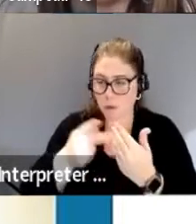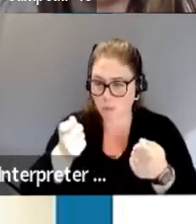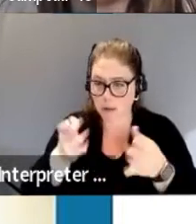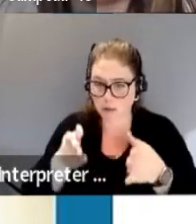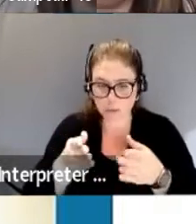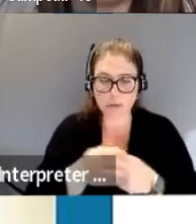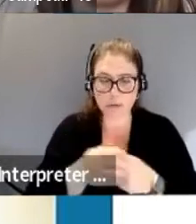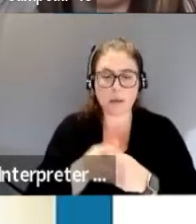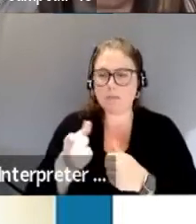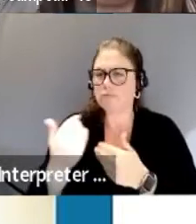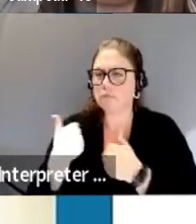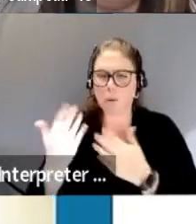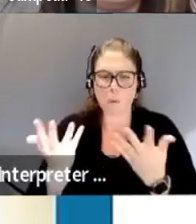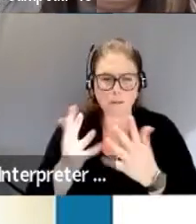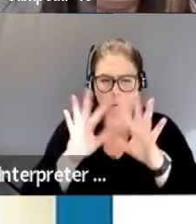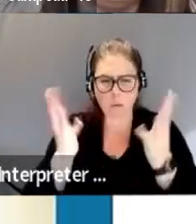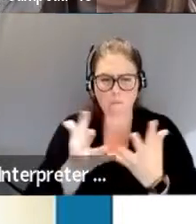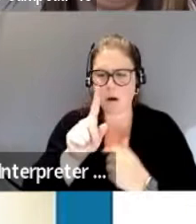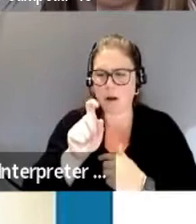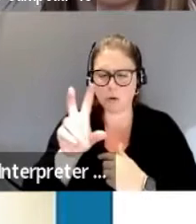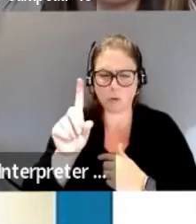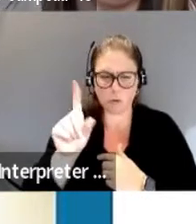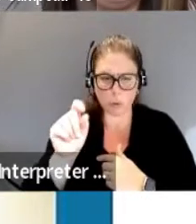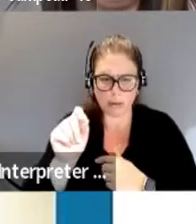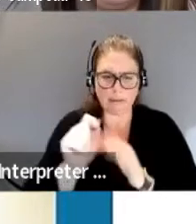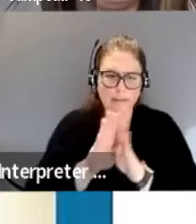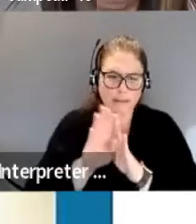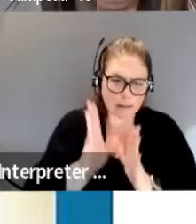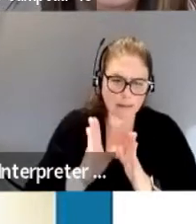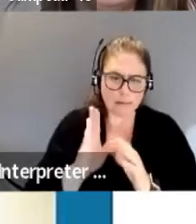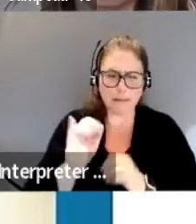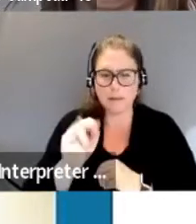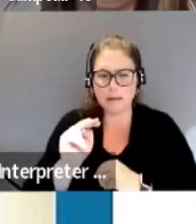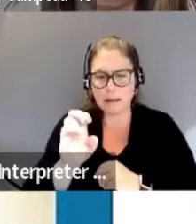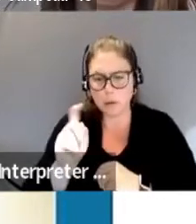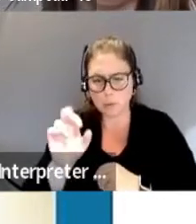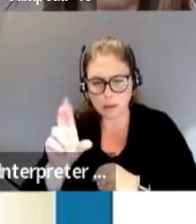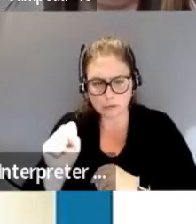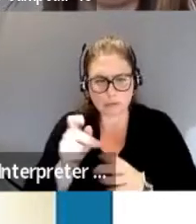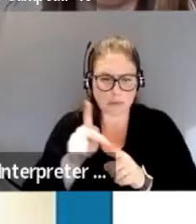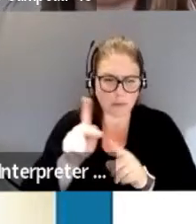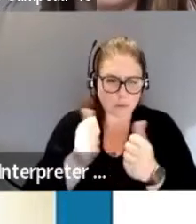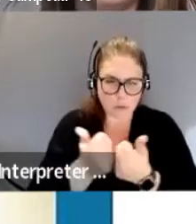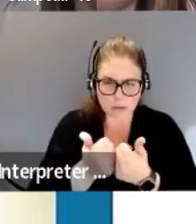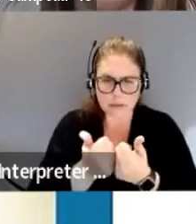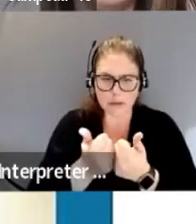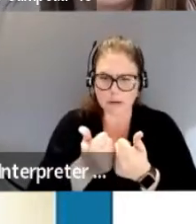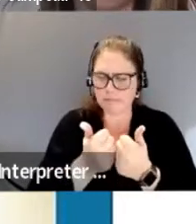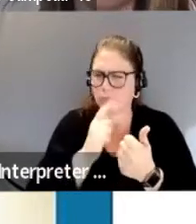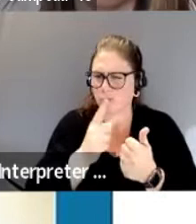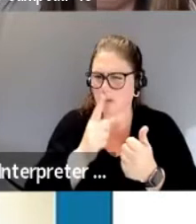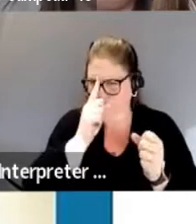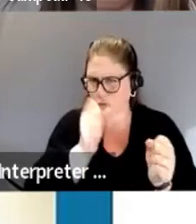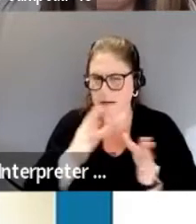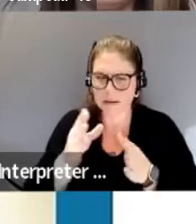network, composed of over 120 accelerators, incubators, professional associations, and B2B service companies across Canada.